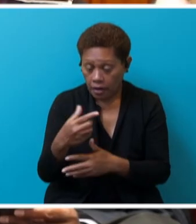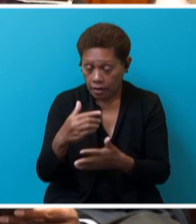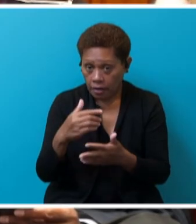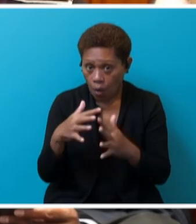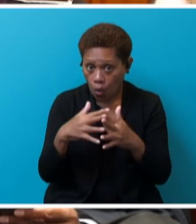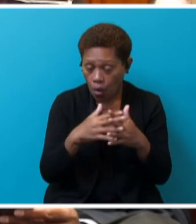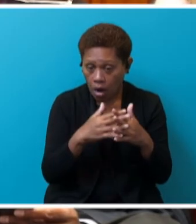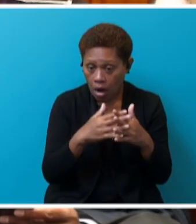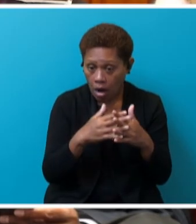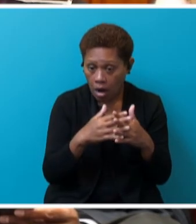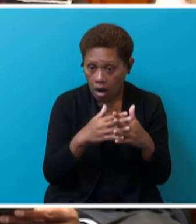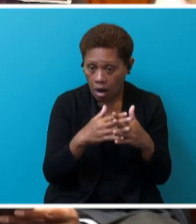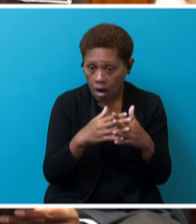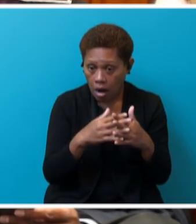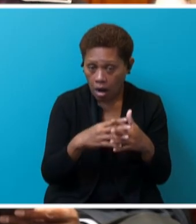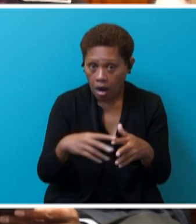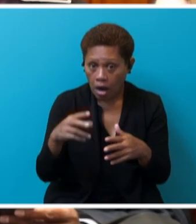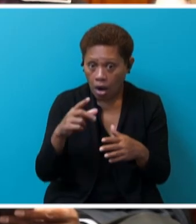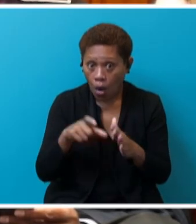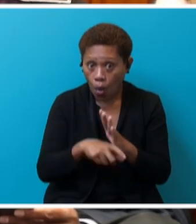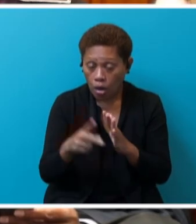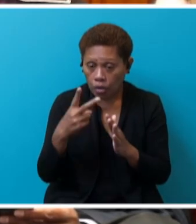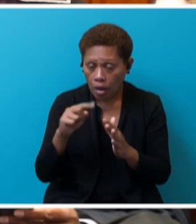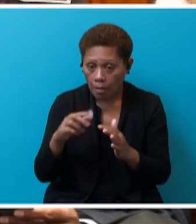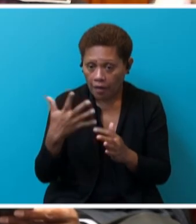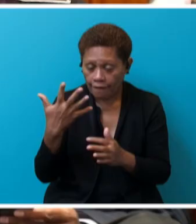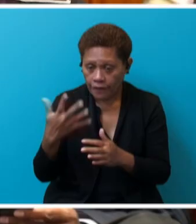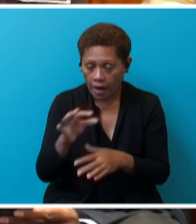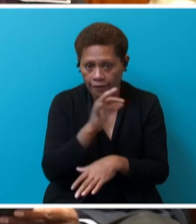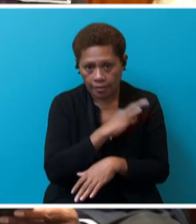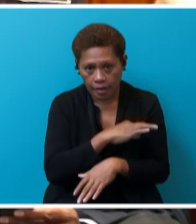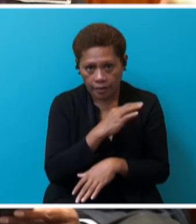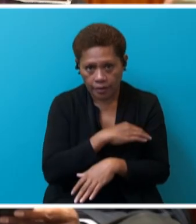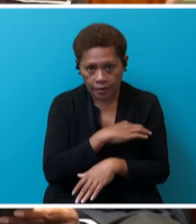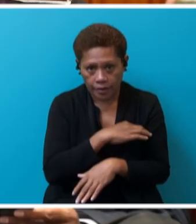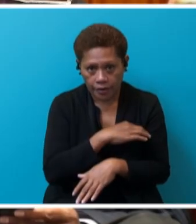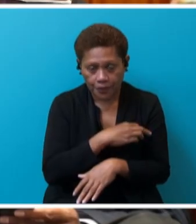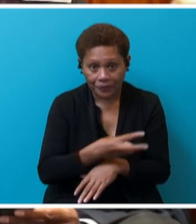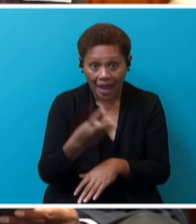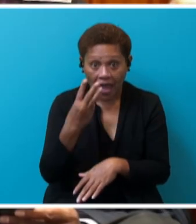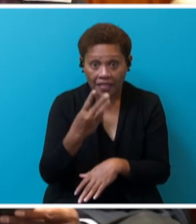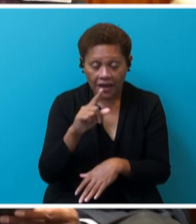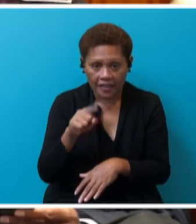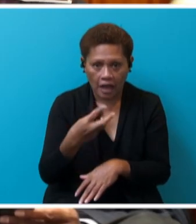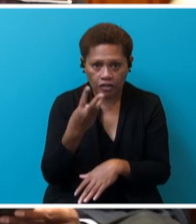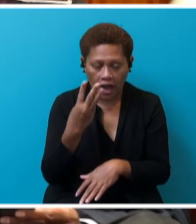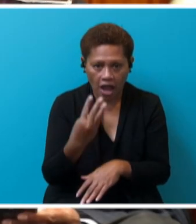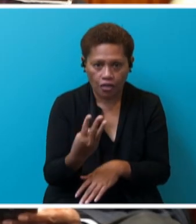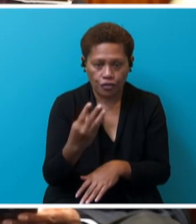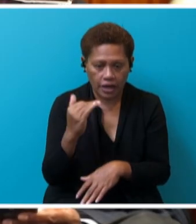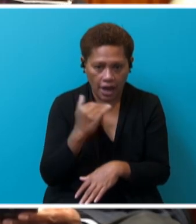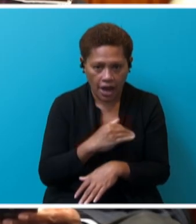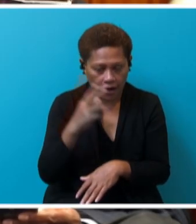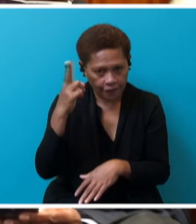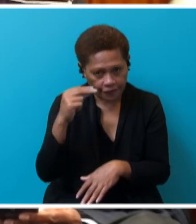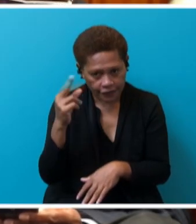of cost of $2.5 million, benefiting approximately 3,300 Fijians. These projects have brought